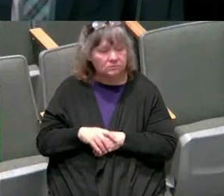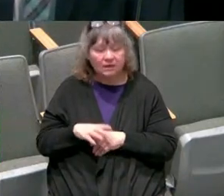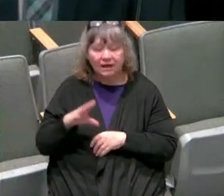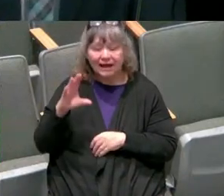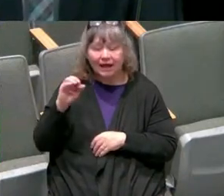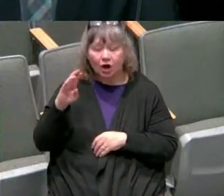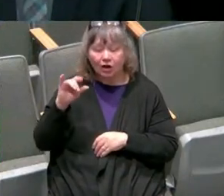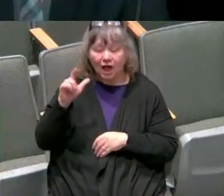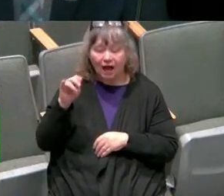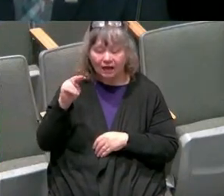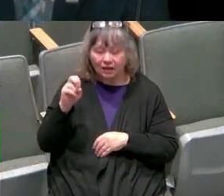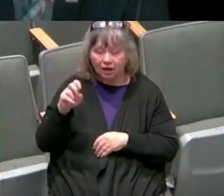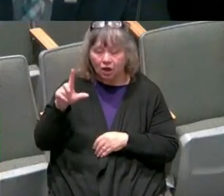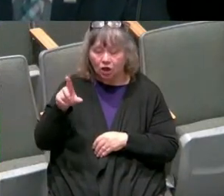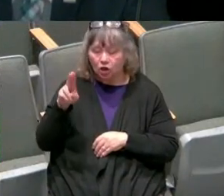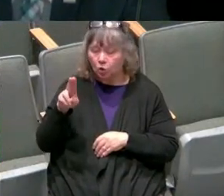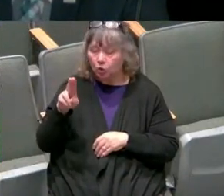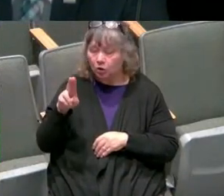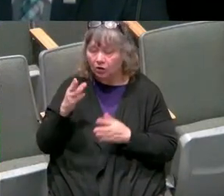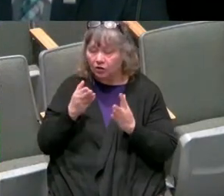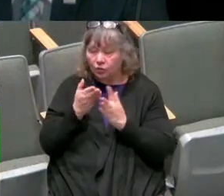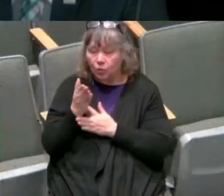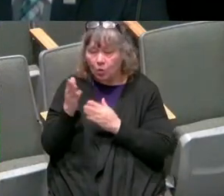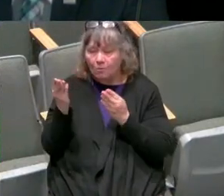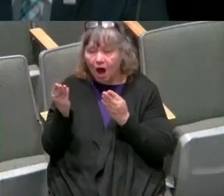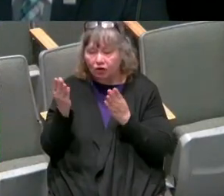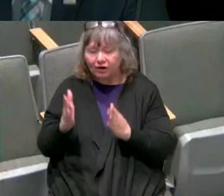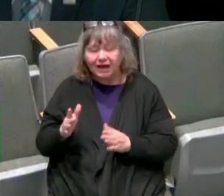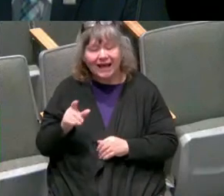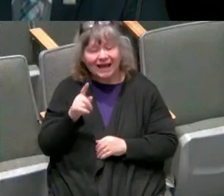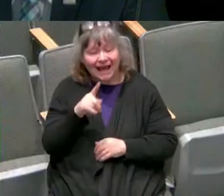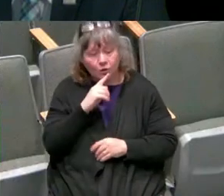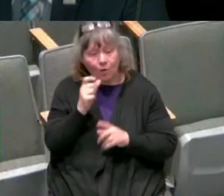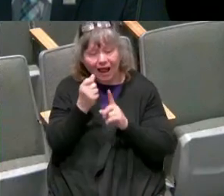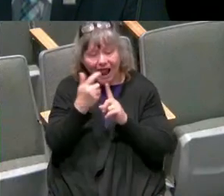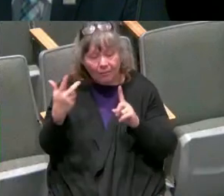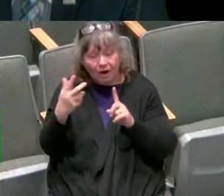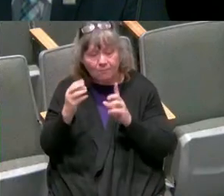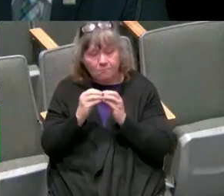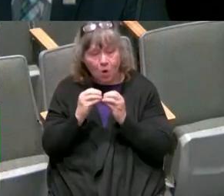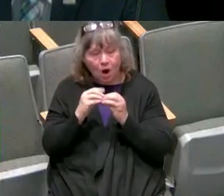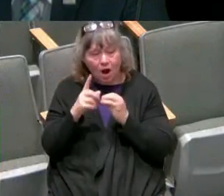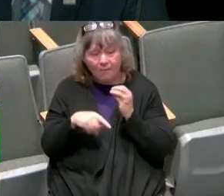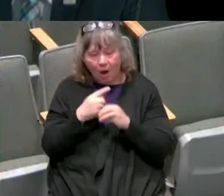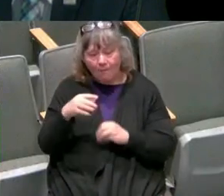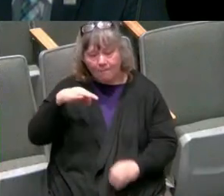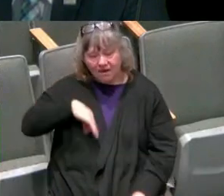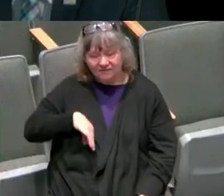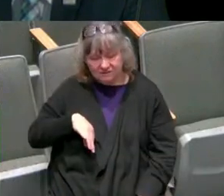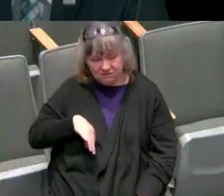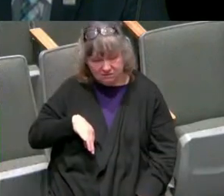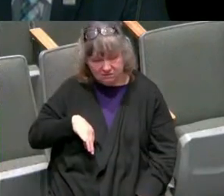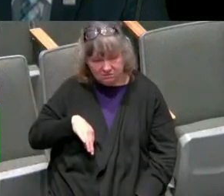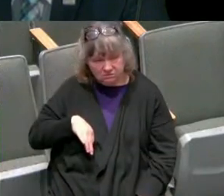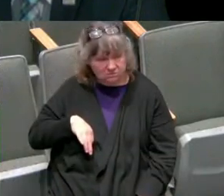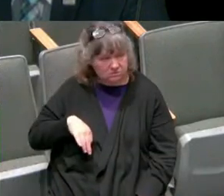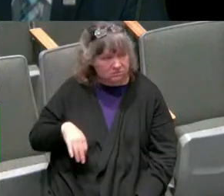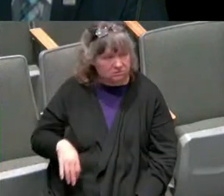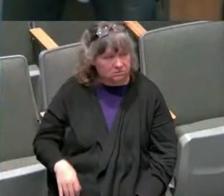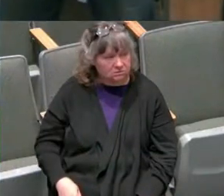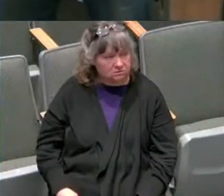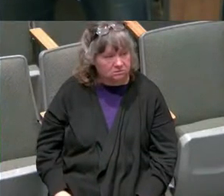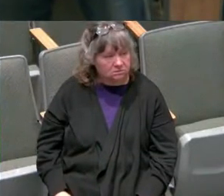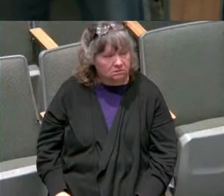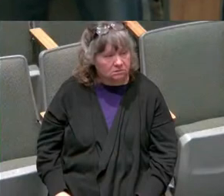uh that's correct the third moderator uh can you elaborate a little more about the benefits of this or what are we